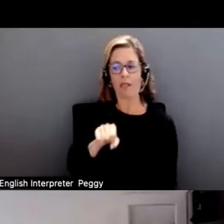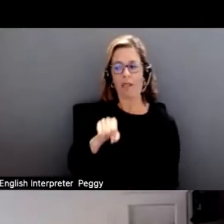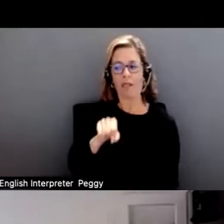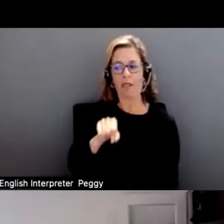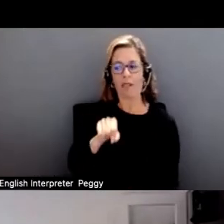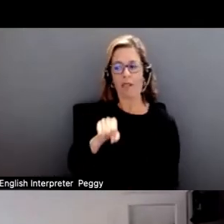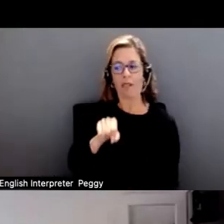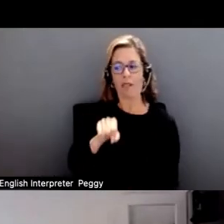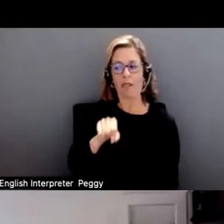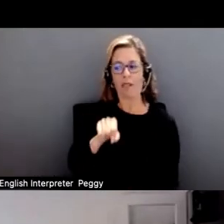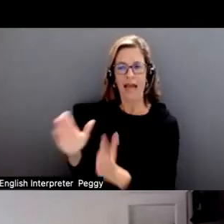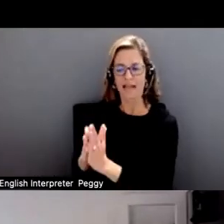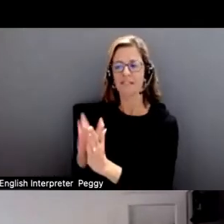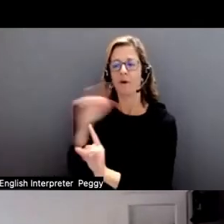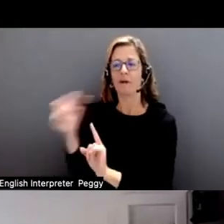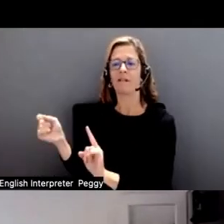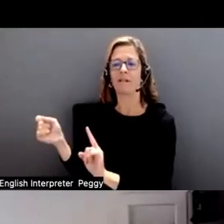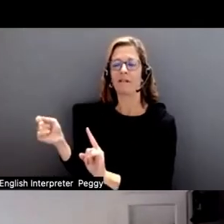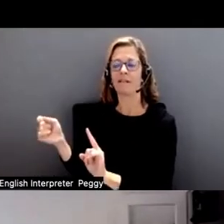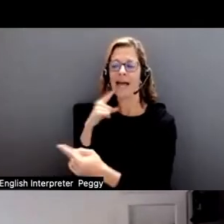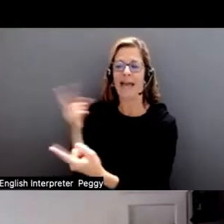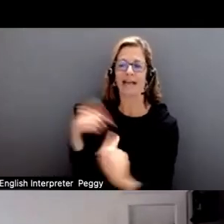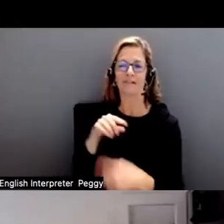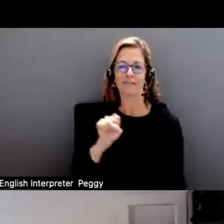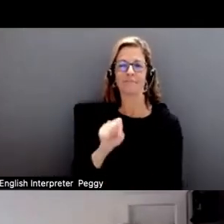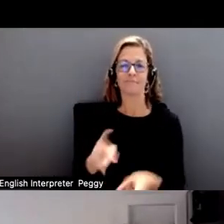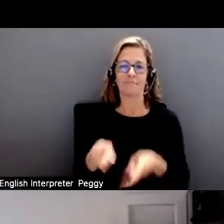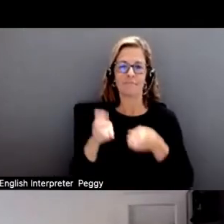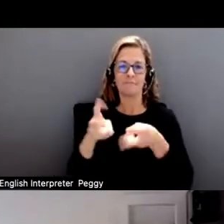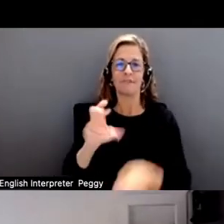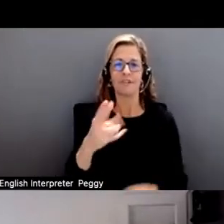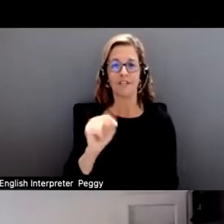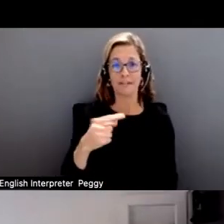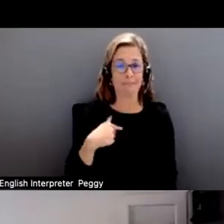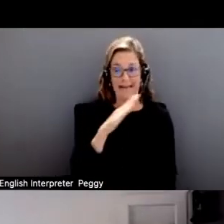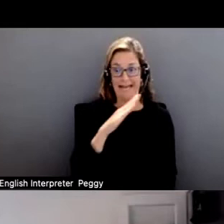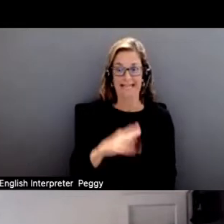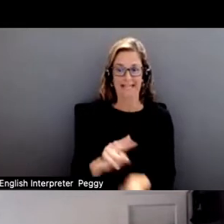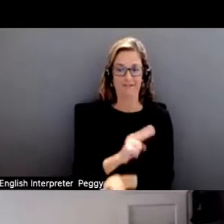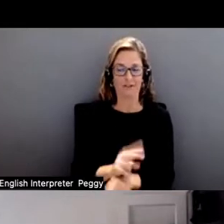that. She's online now as well, but I haven't done that piece myself. Oh